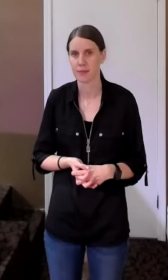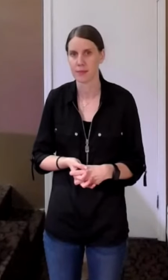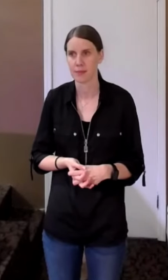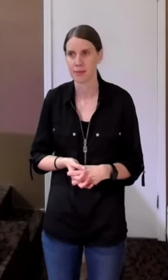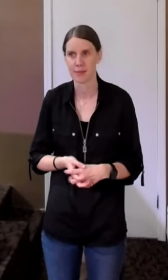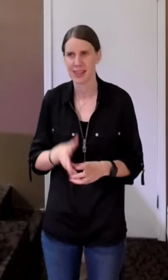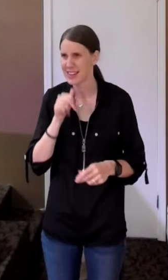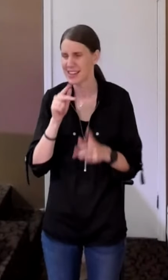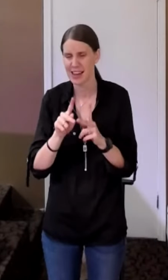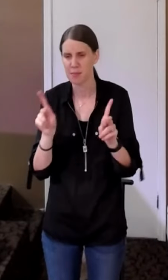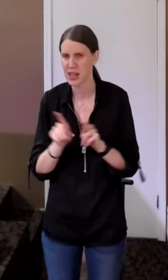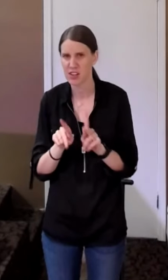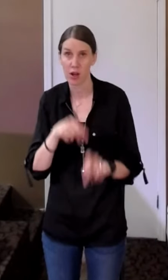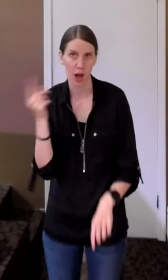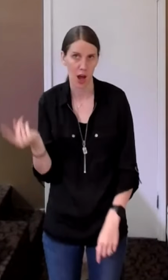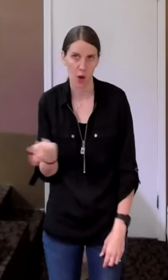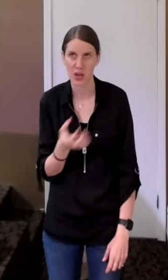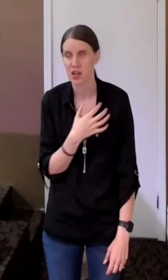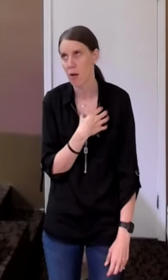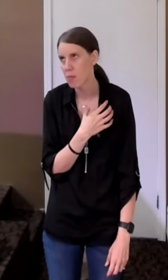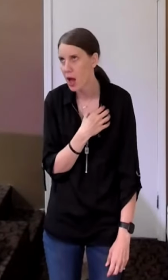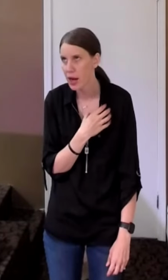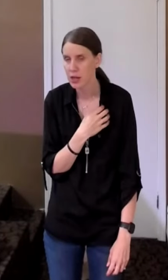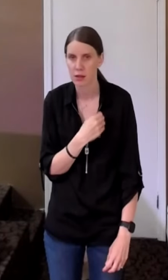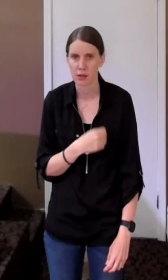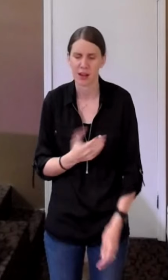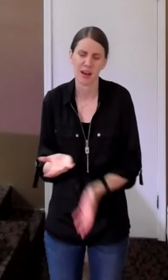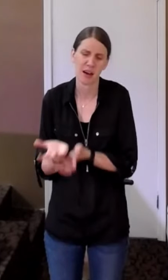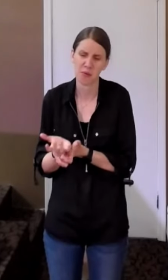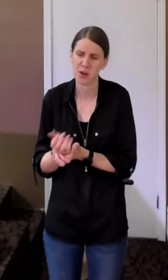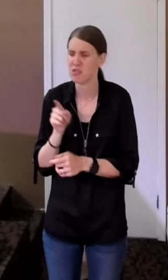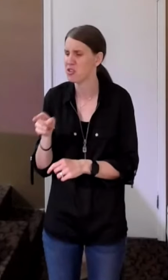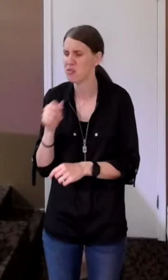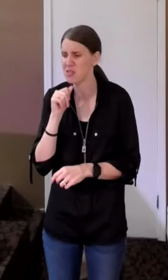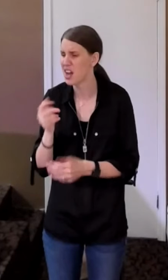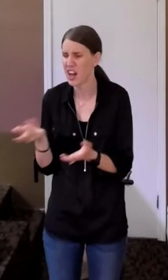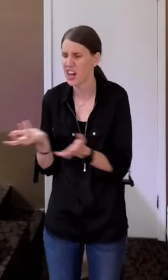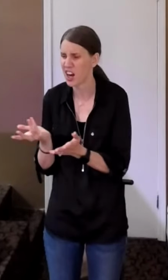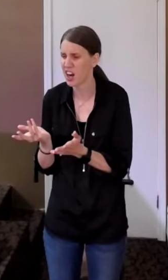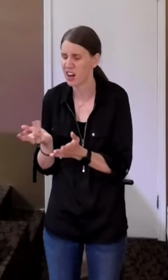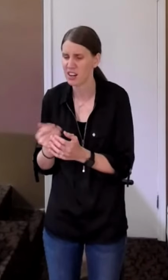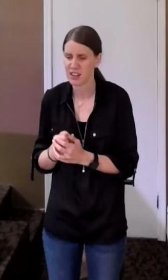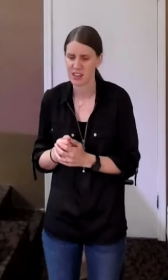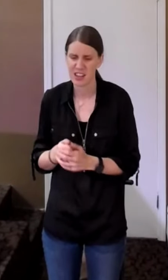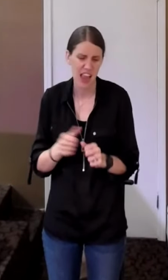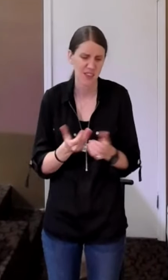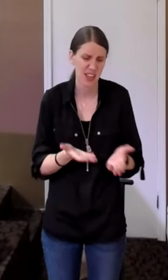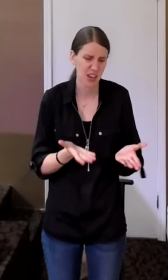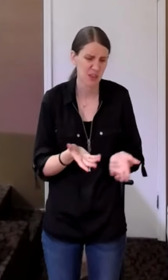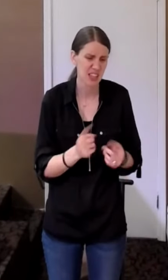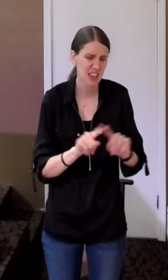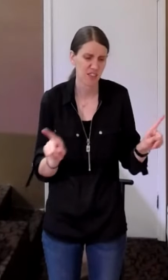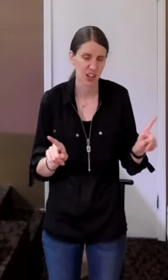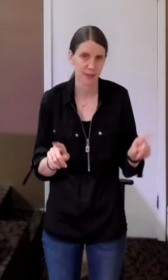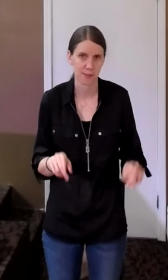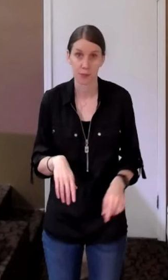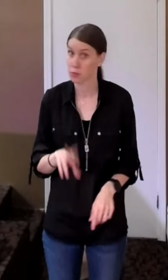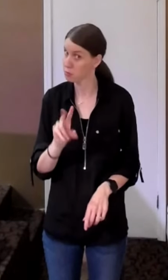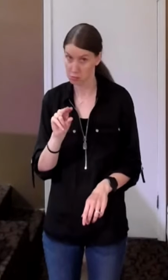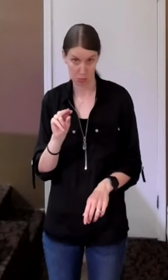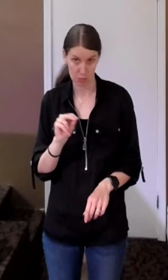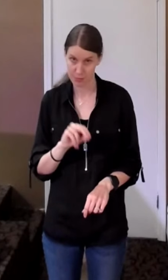But it's not a place to complain about and say, oh, I wish you were never here. I wish everything was different.